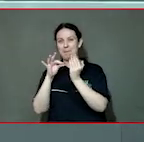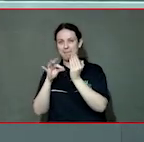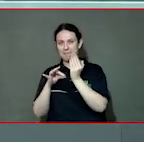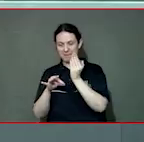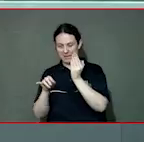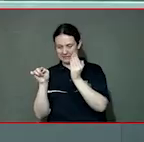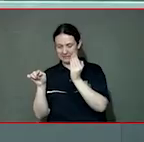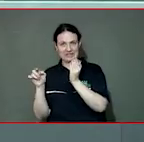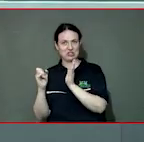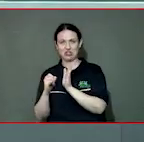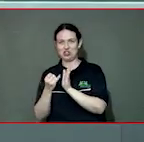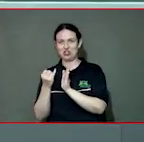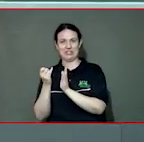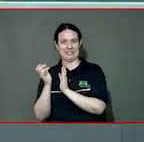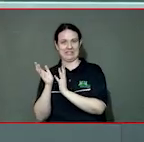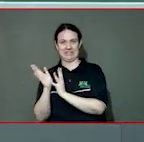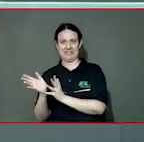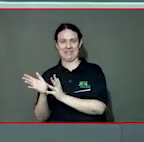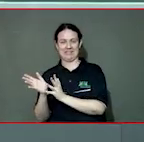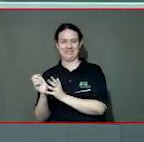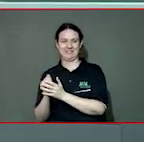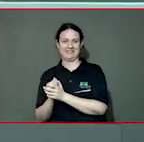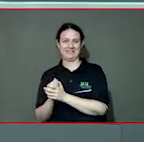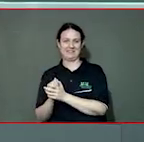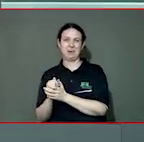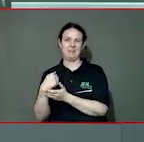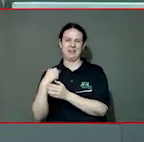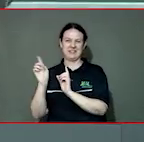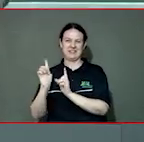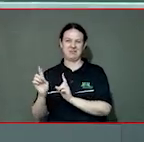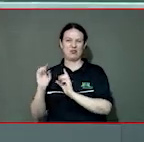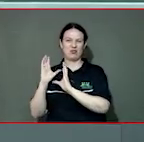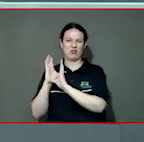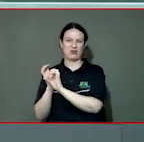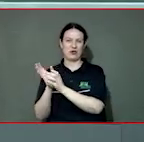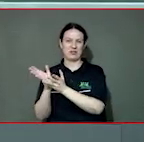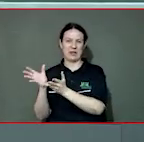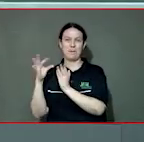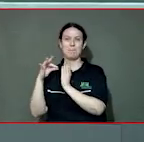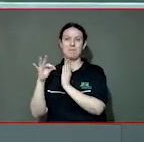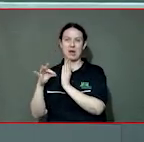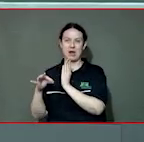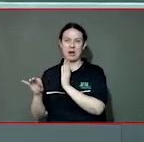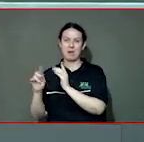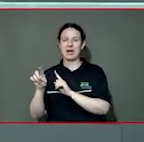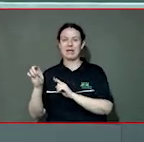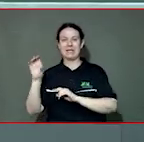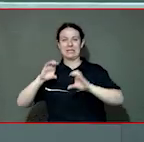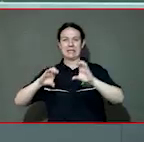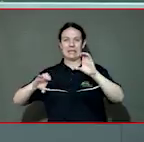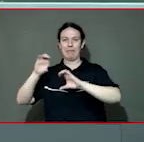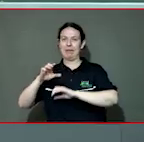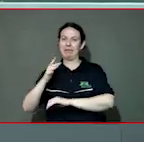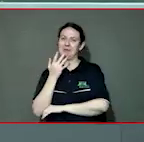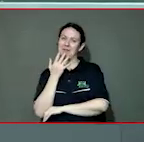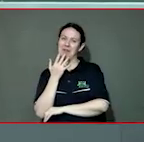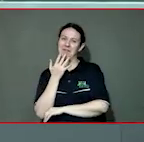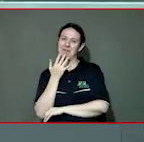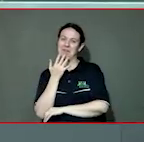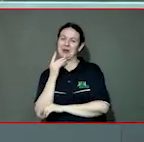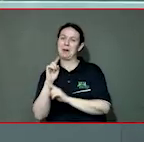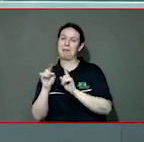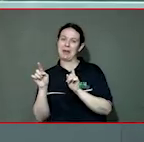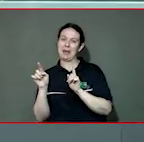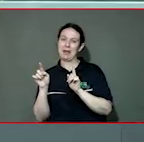physics. So that's more my speciality but I like the chemistry more, but I'm marking